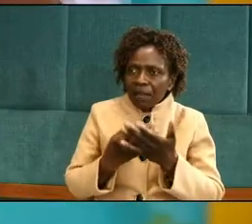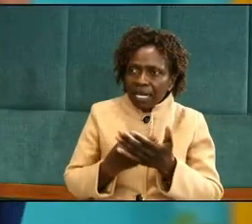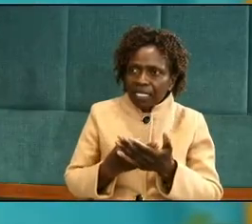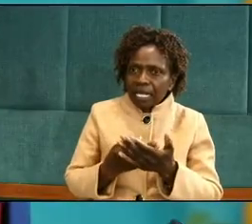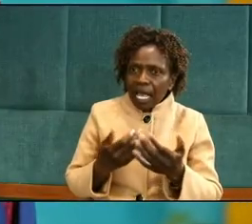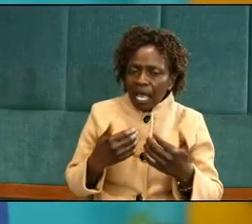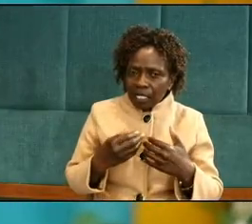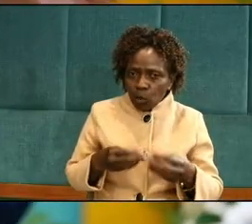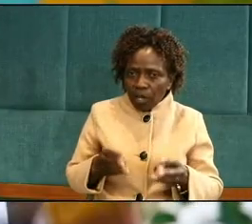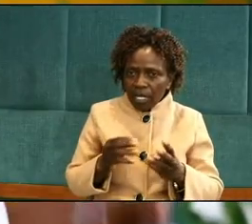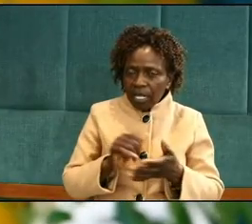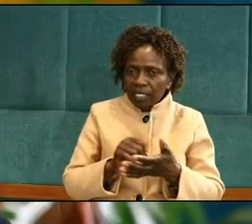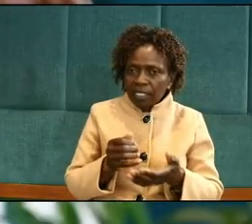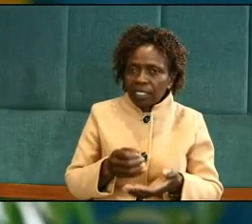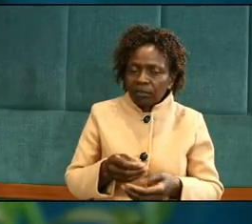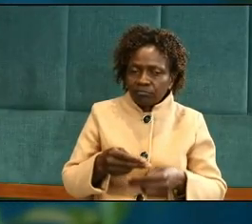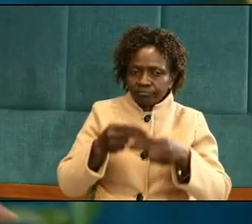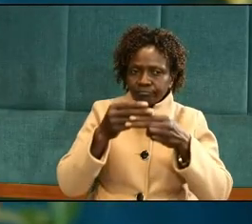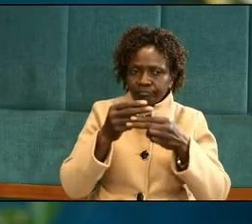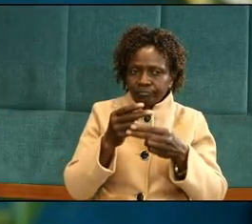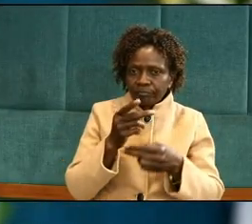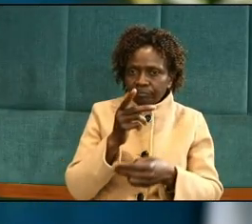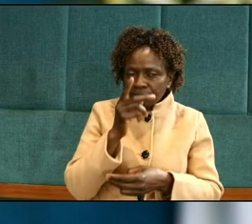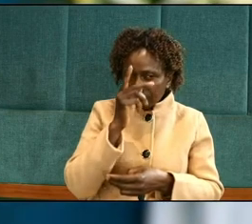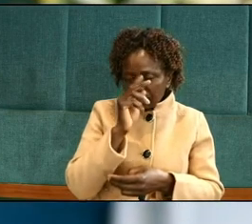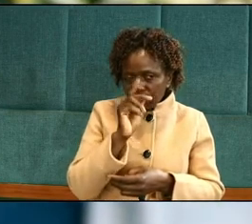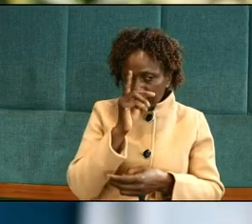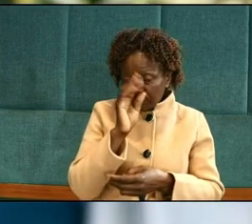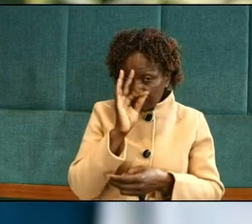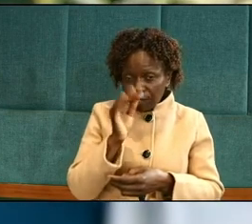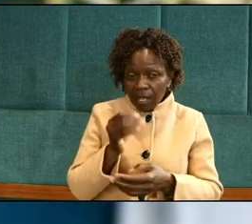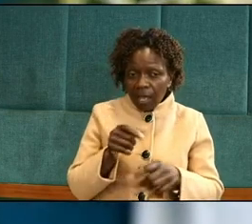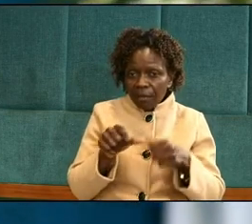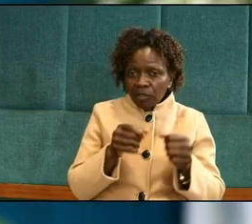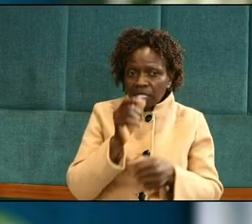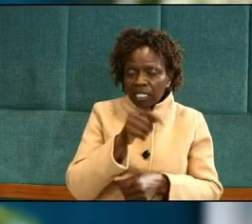Finance has a way that it raises suspicions about each other.